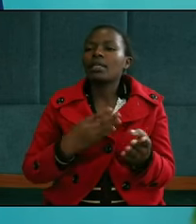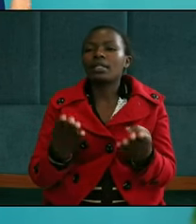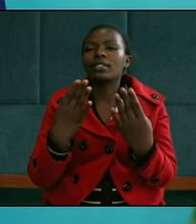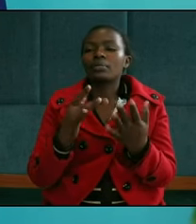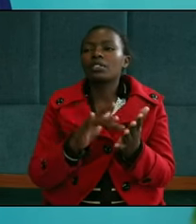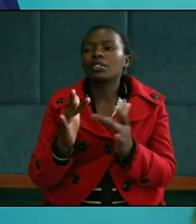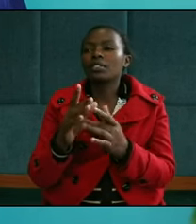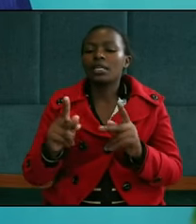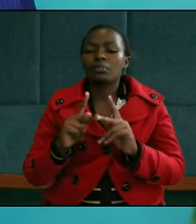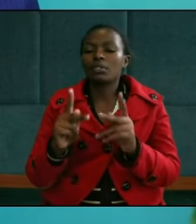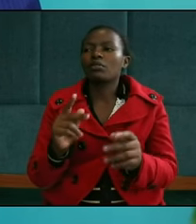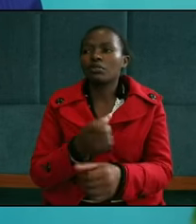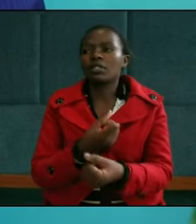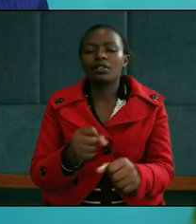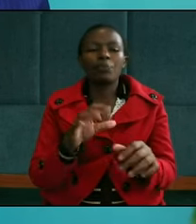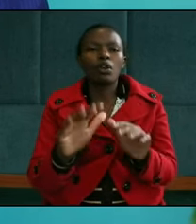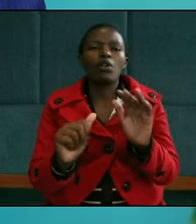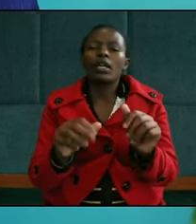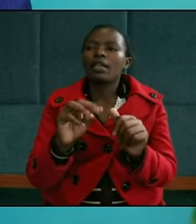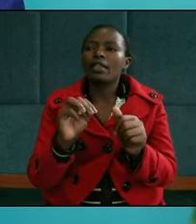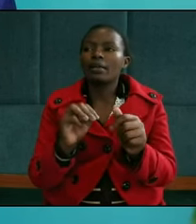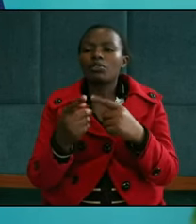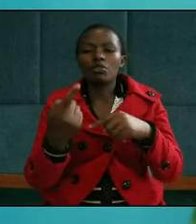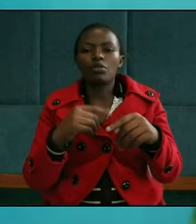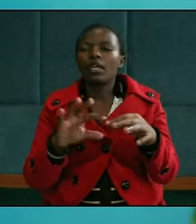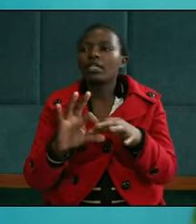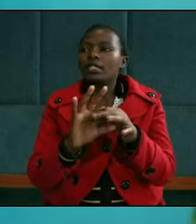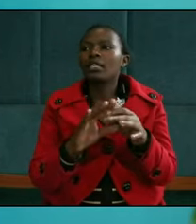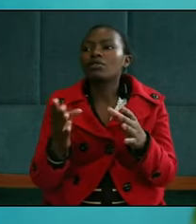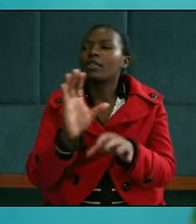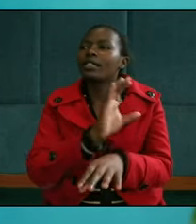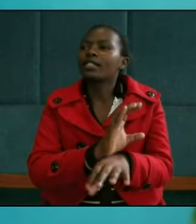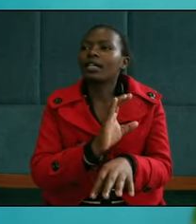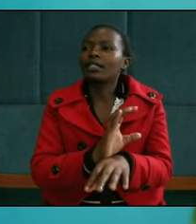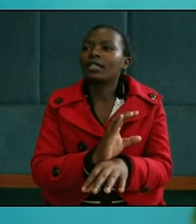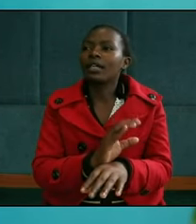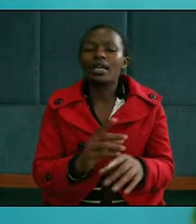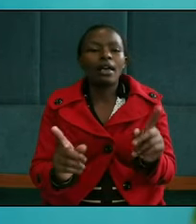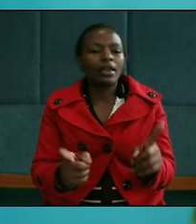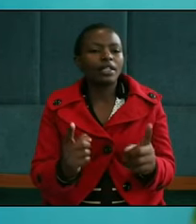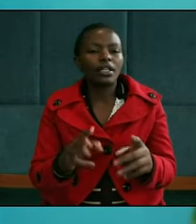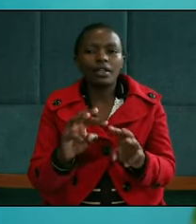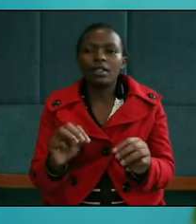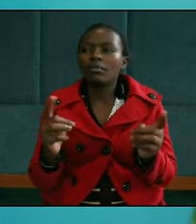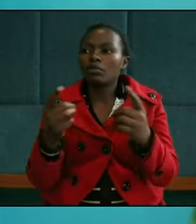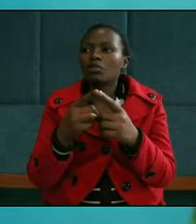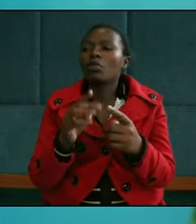savior, calling them to unite with his church, and nurturing them in preparation for his soon